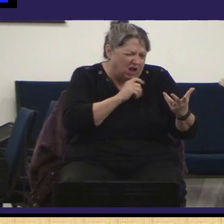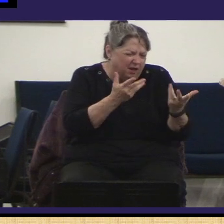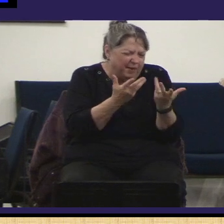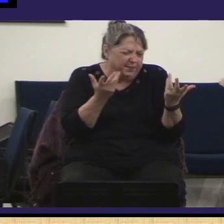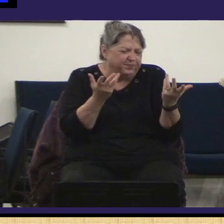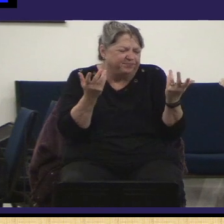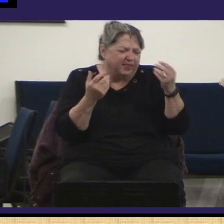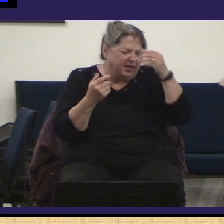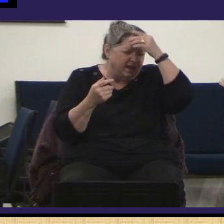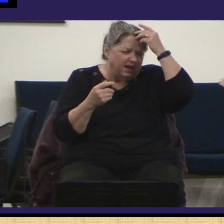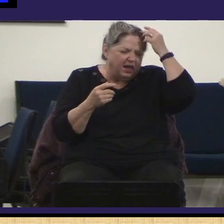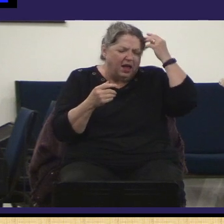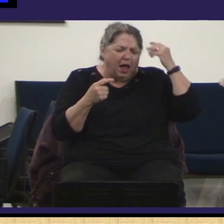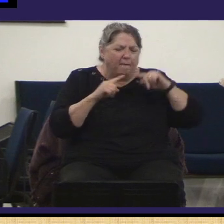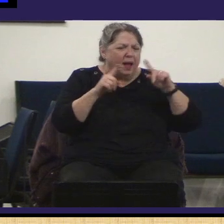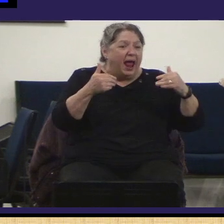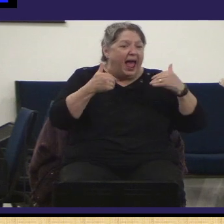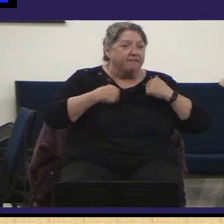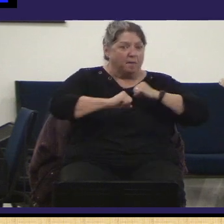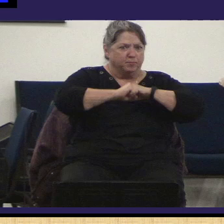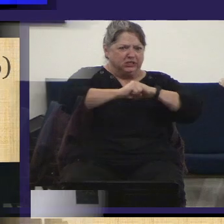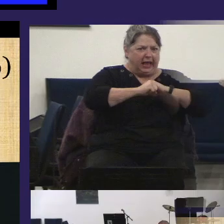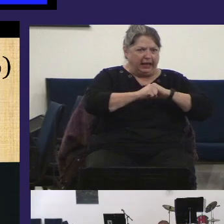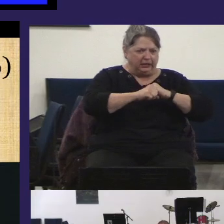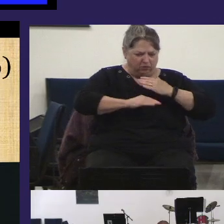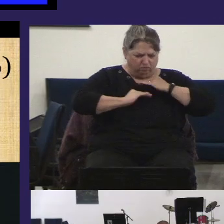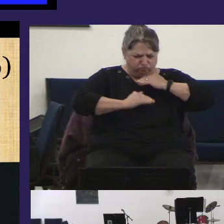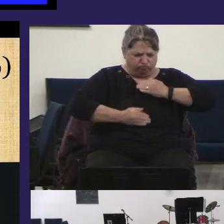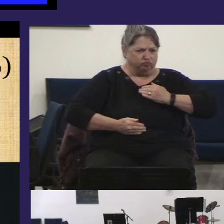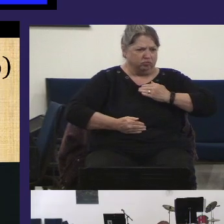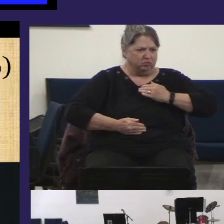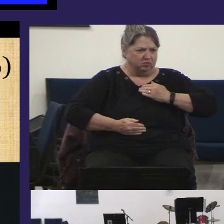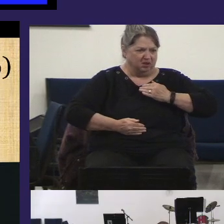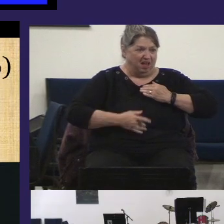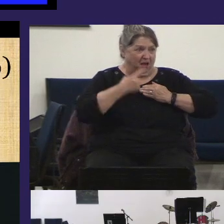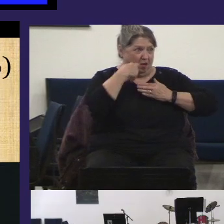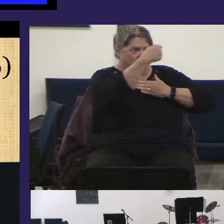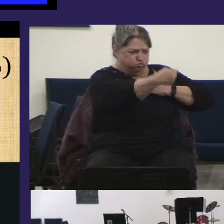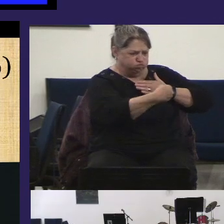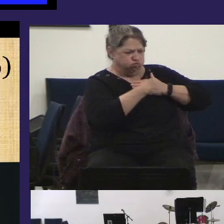we need to make sure that we have a relationship with Jesus.